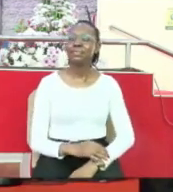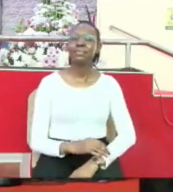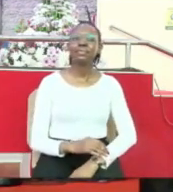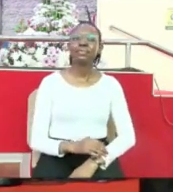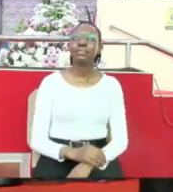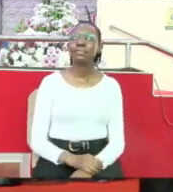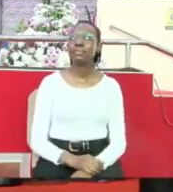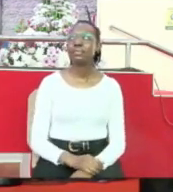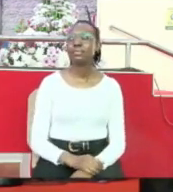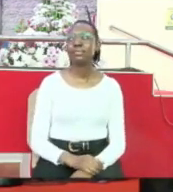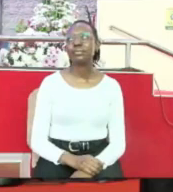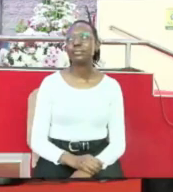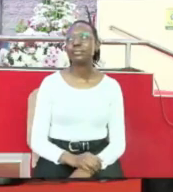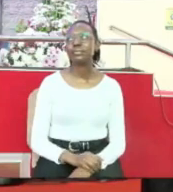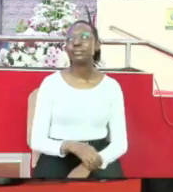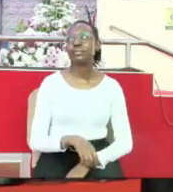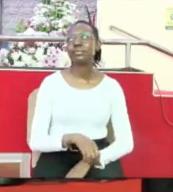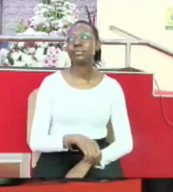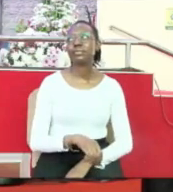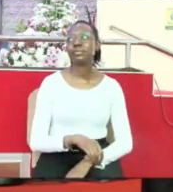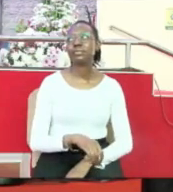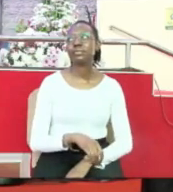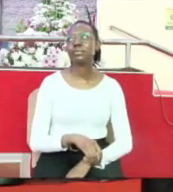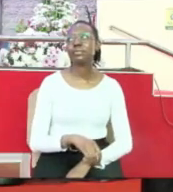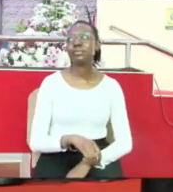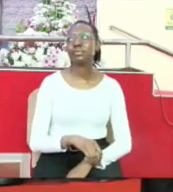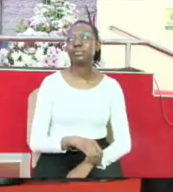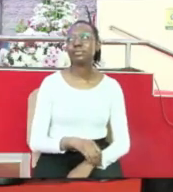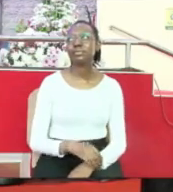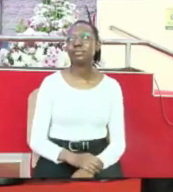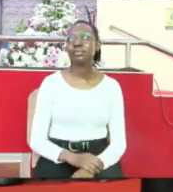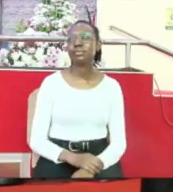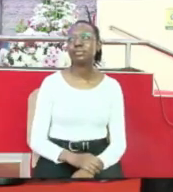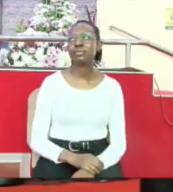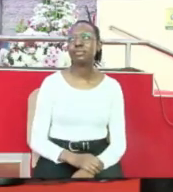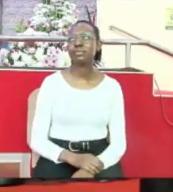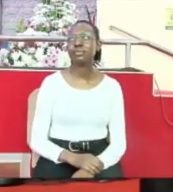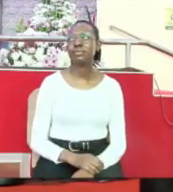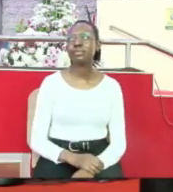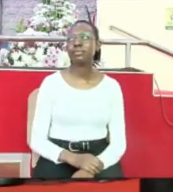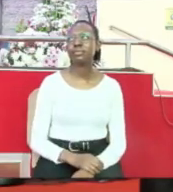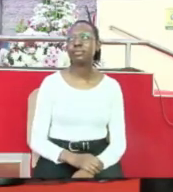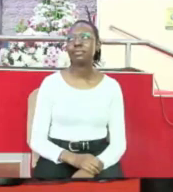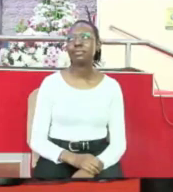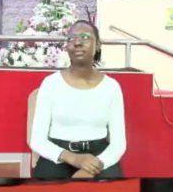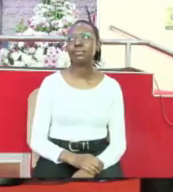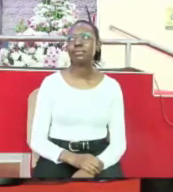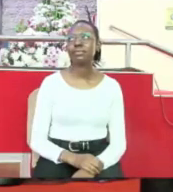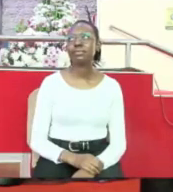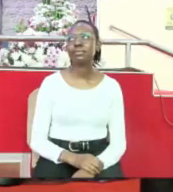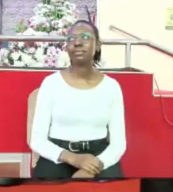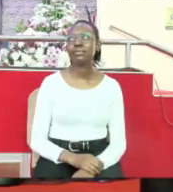field. Those who went ahead and those who followed shouted, Hosanna! Blessed is he who comes in the name